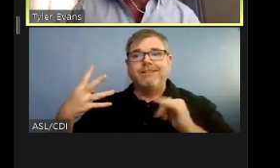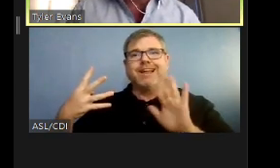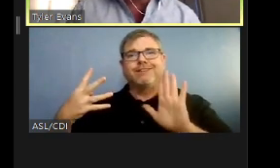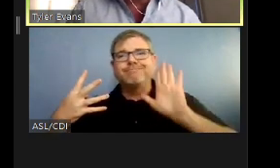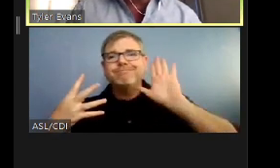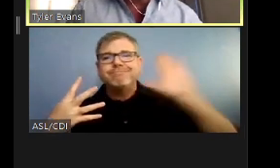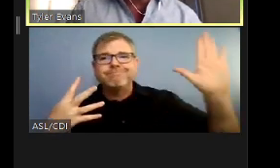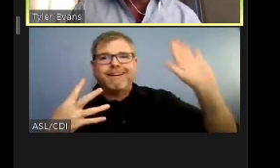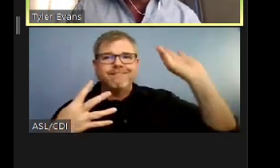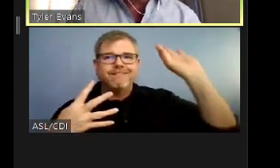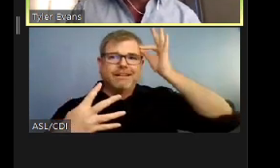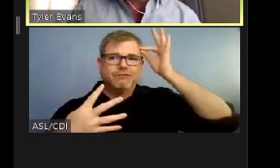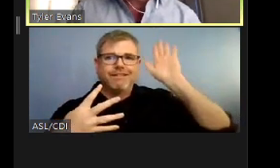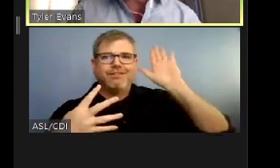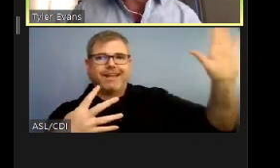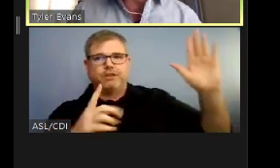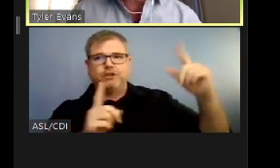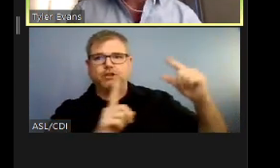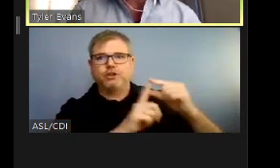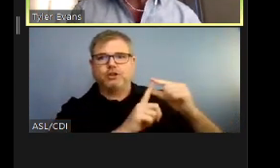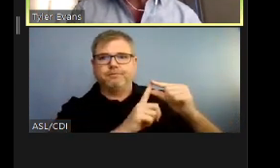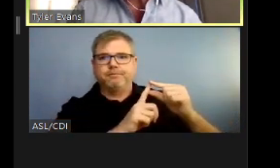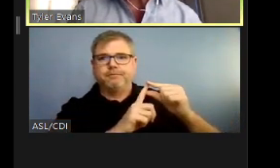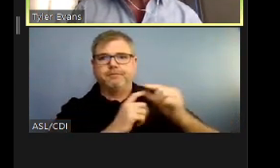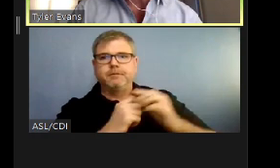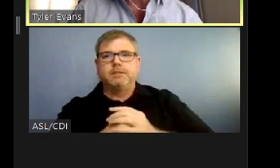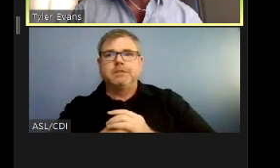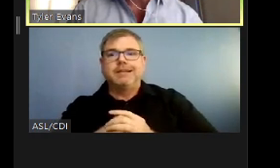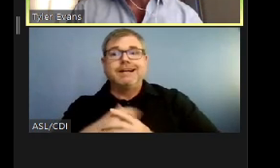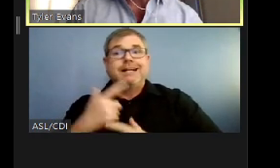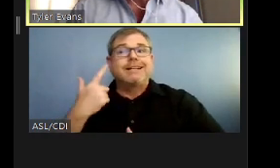and we'll talk a little bit more about that. Next slide, please.